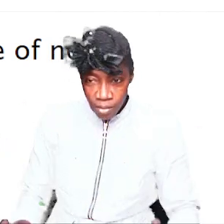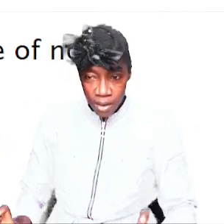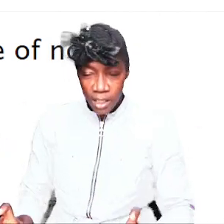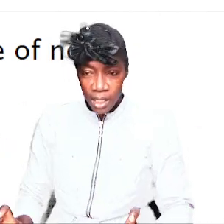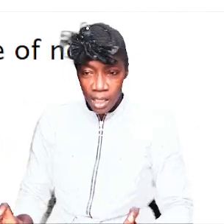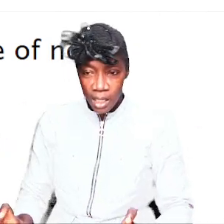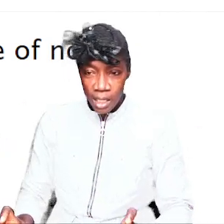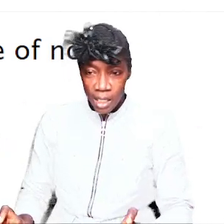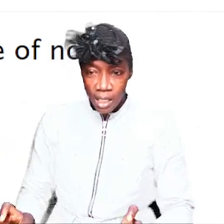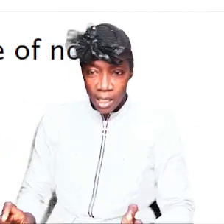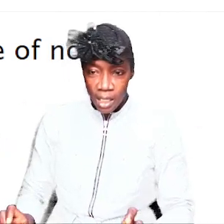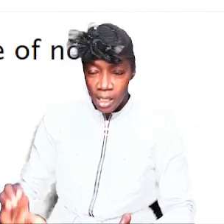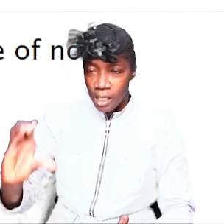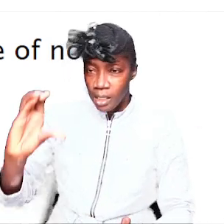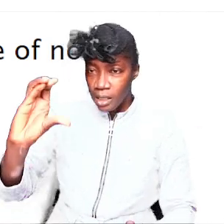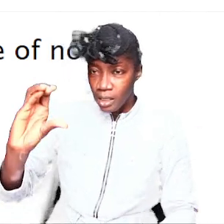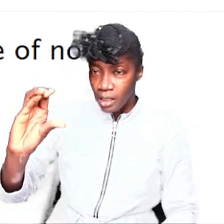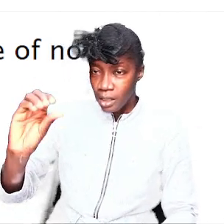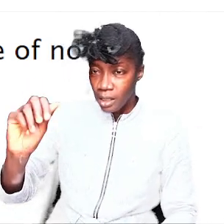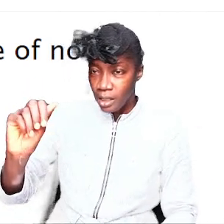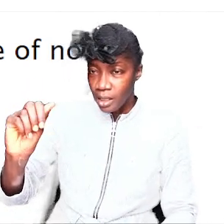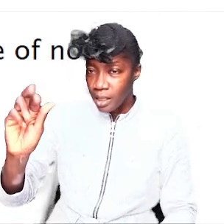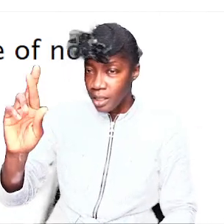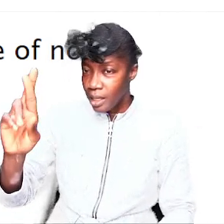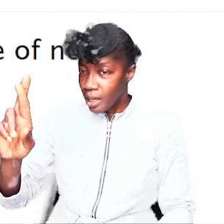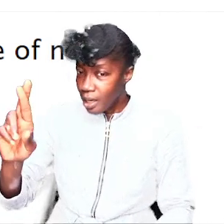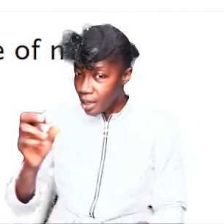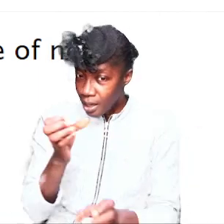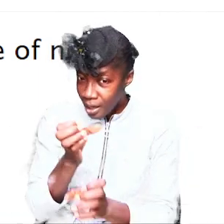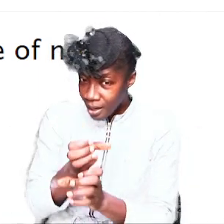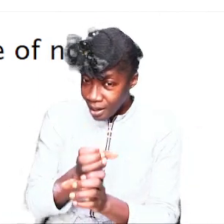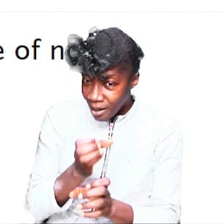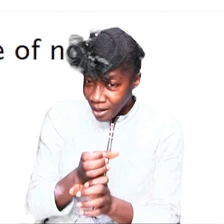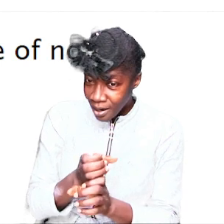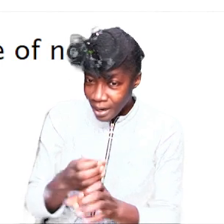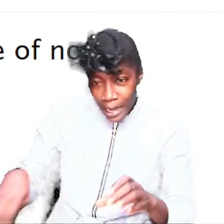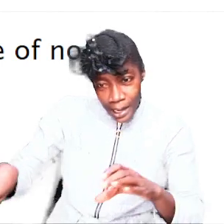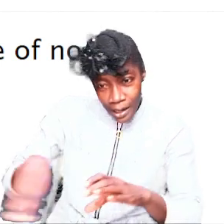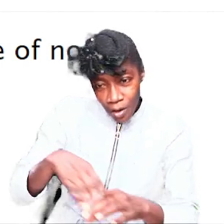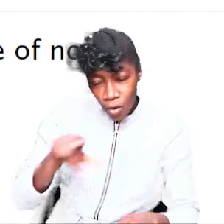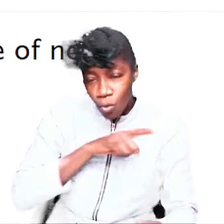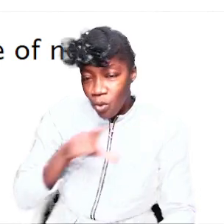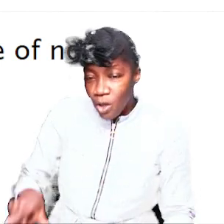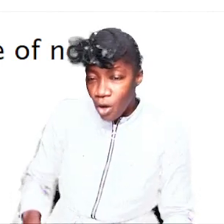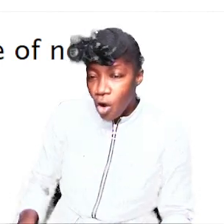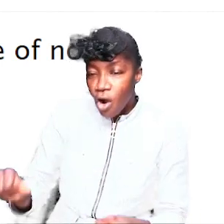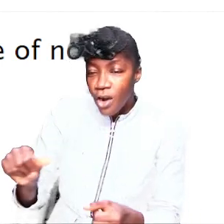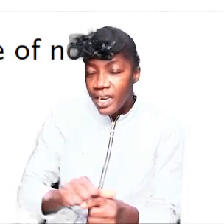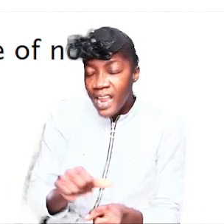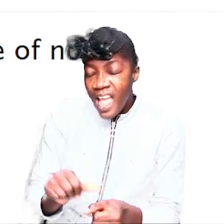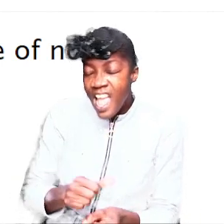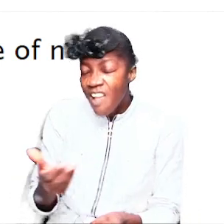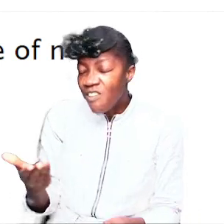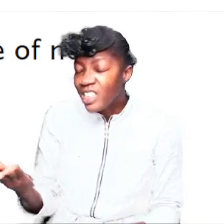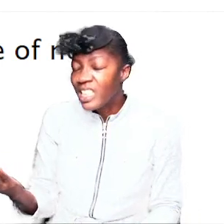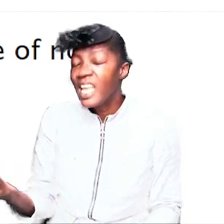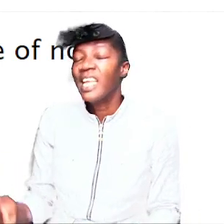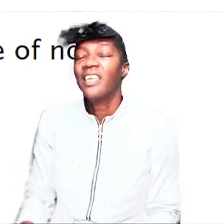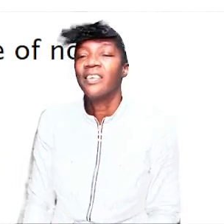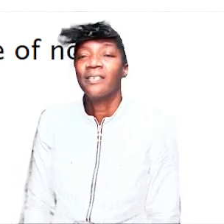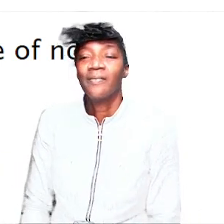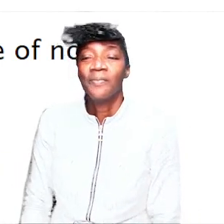in everything. I'm going to say, God, what a thingy, man. It's the same thing that I plan to talk about tonight. And there was a sticker on the car